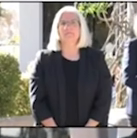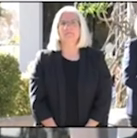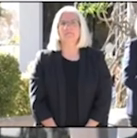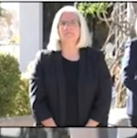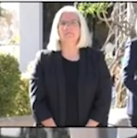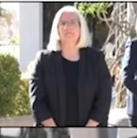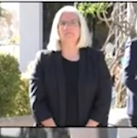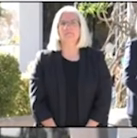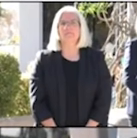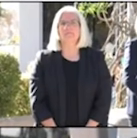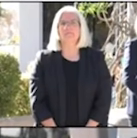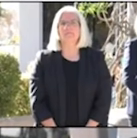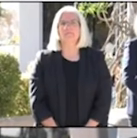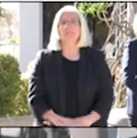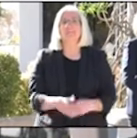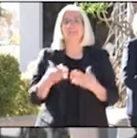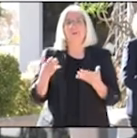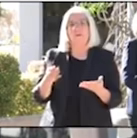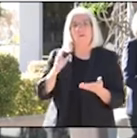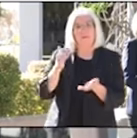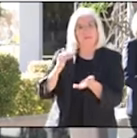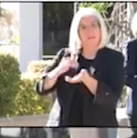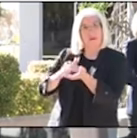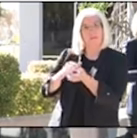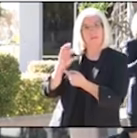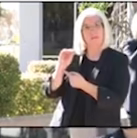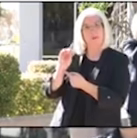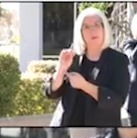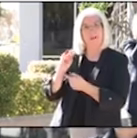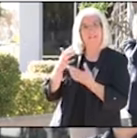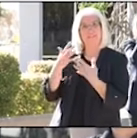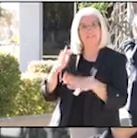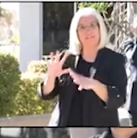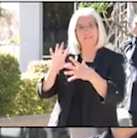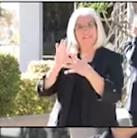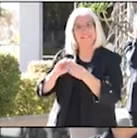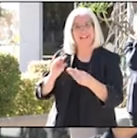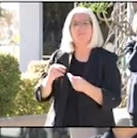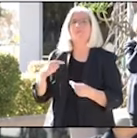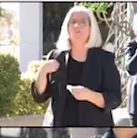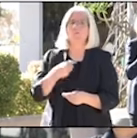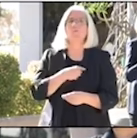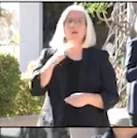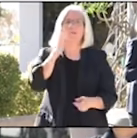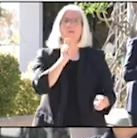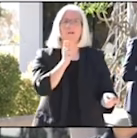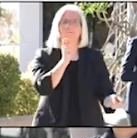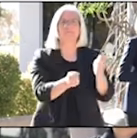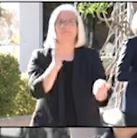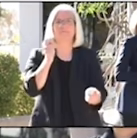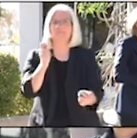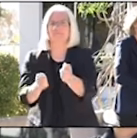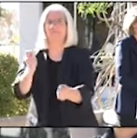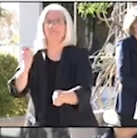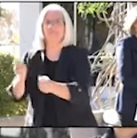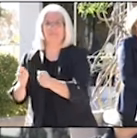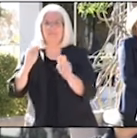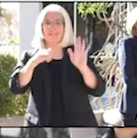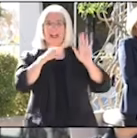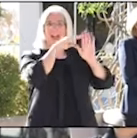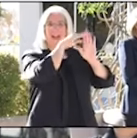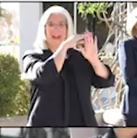As Dr. Cody noted, we are making a number of changes in the existing directives that we have in place to